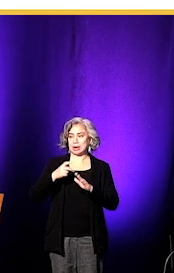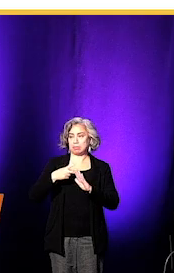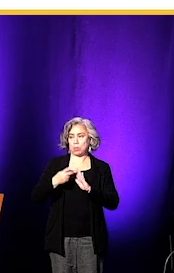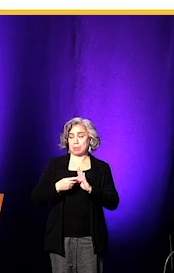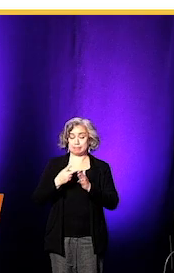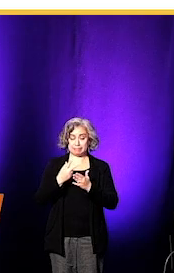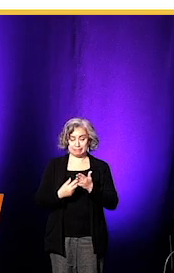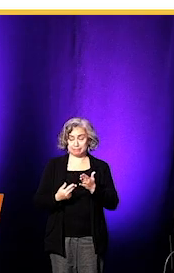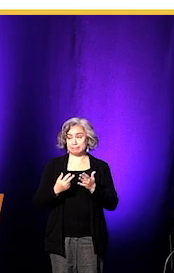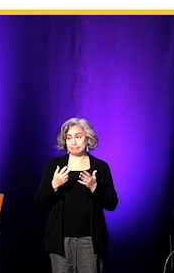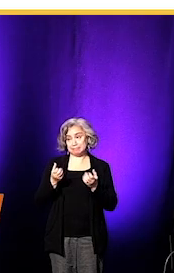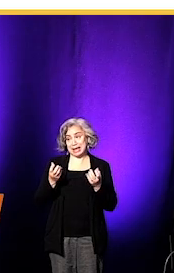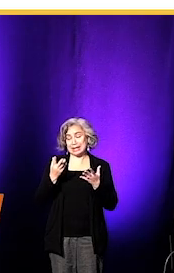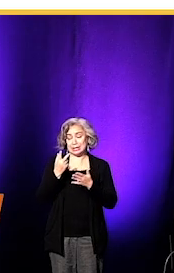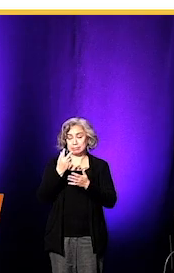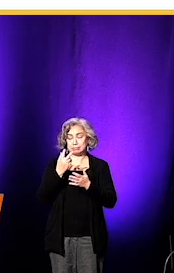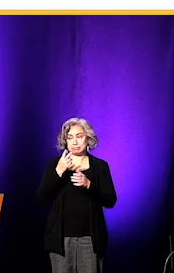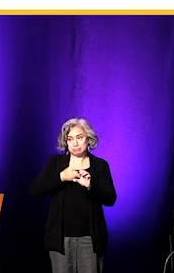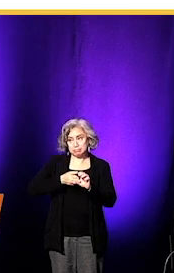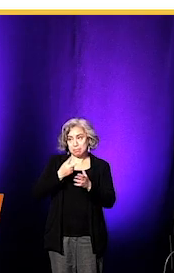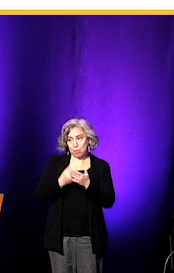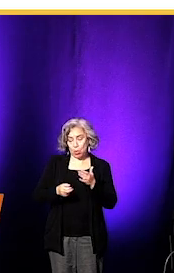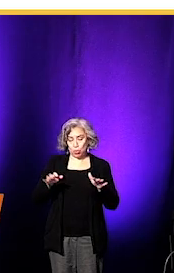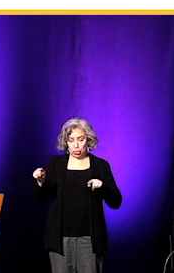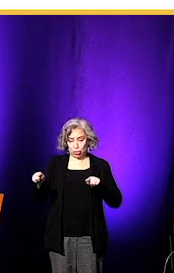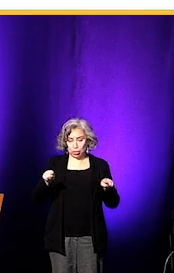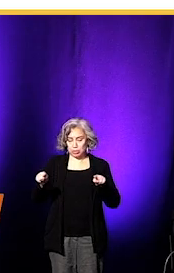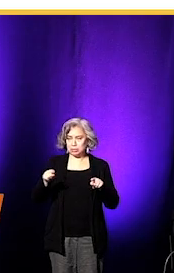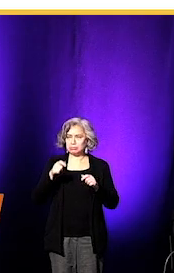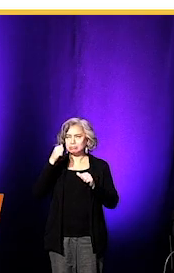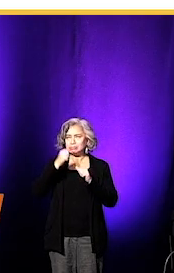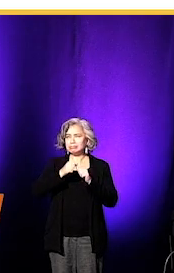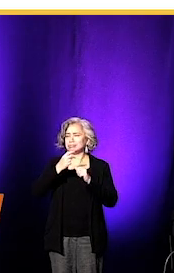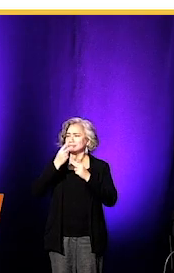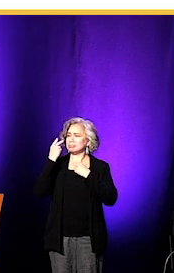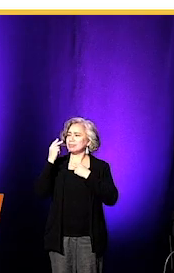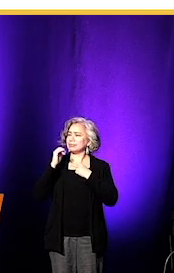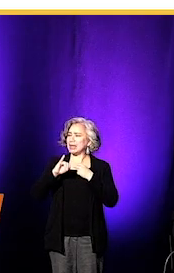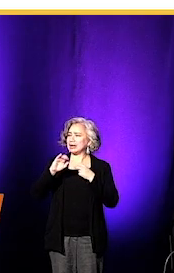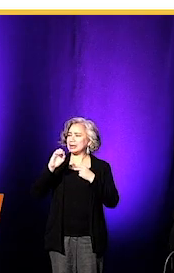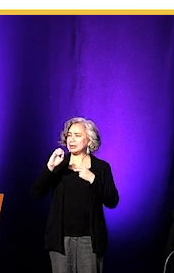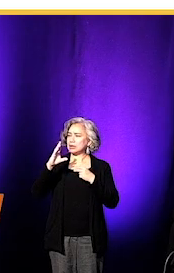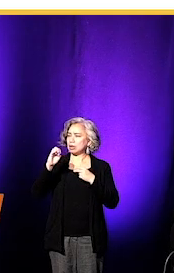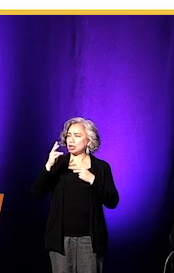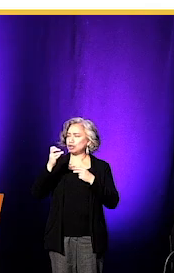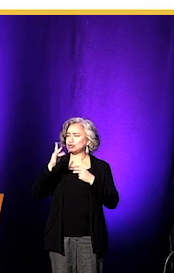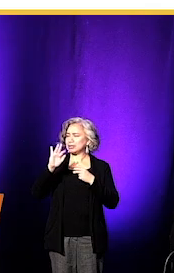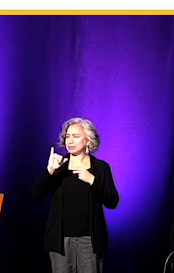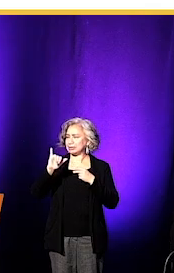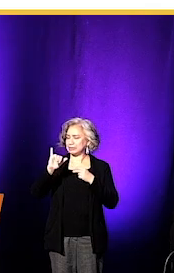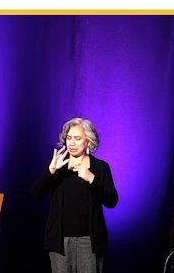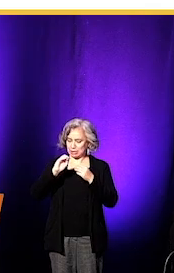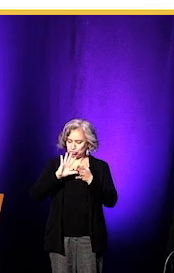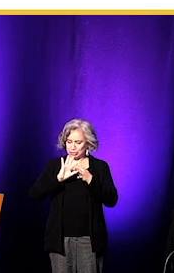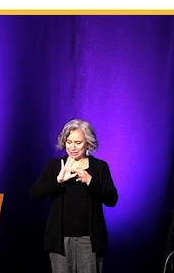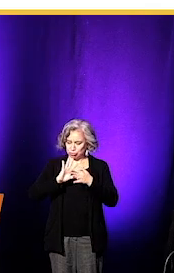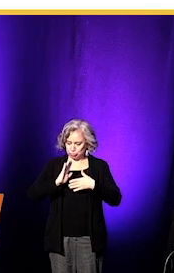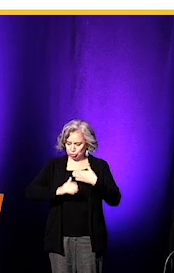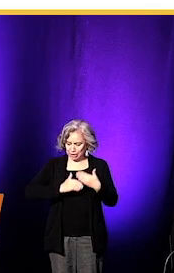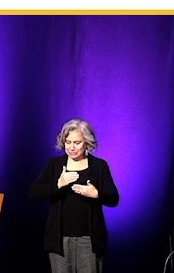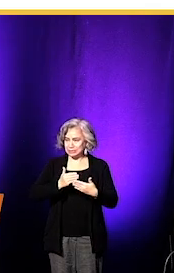in both. They recall learning as ecological and relational processes, something constituted through